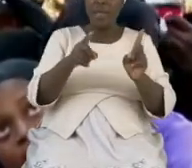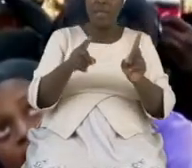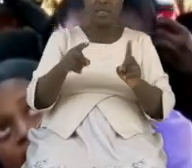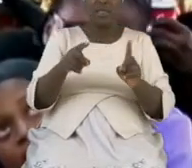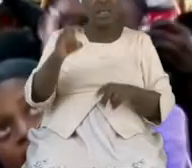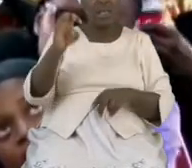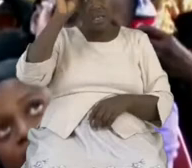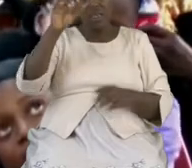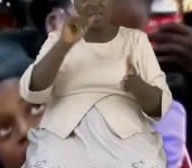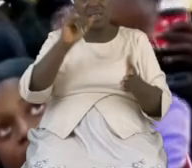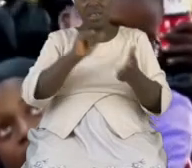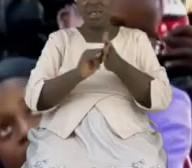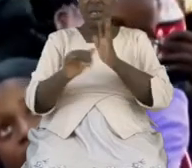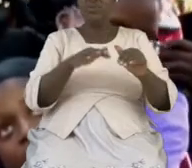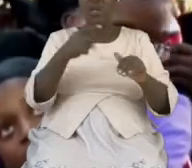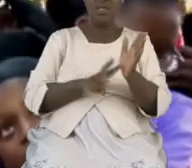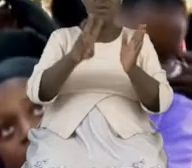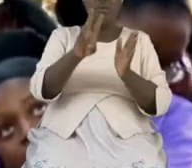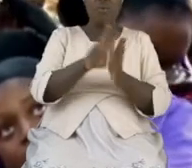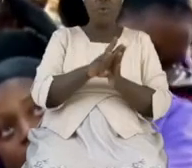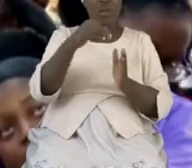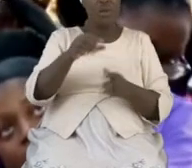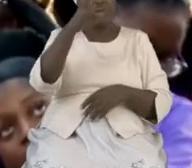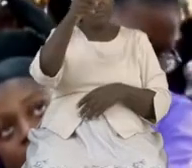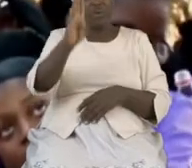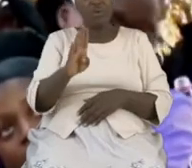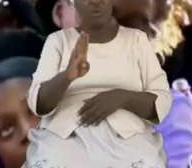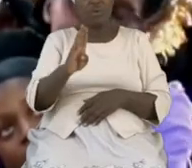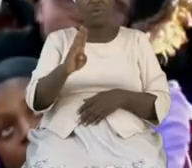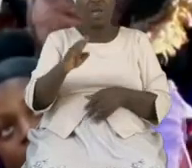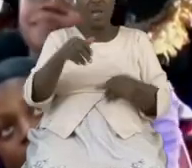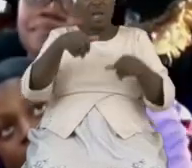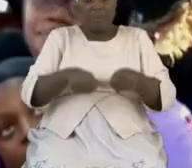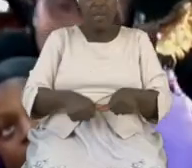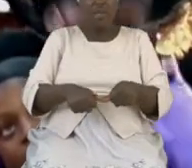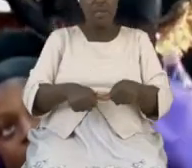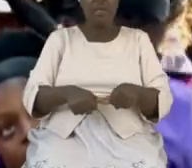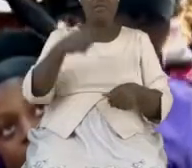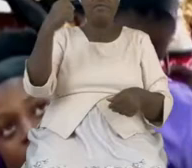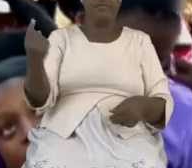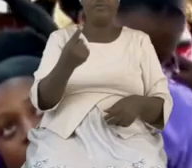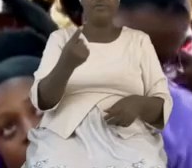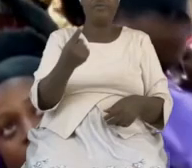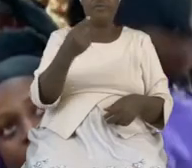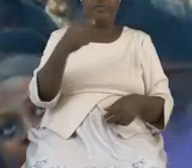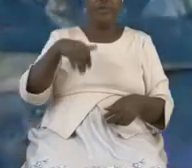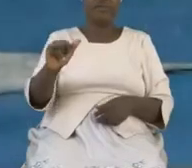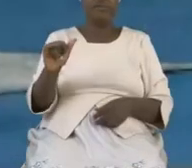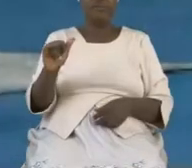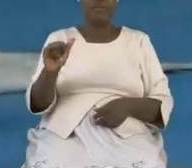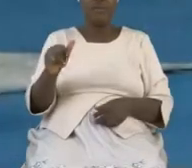the will of God abideth forever. Somebody shout amen.